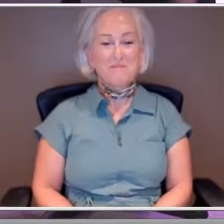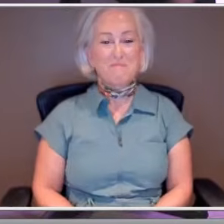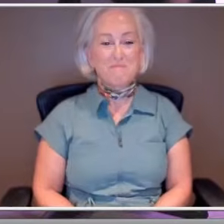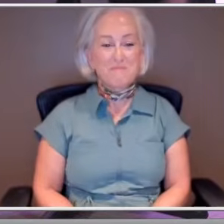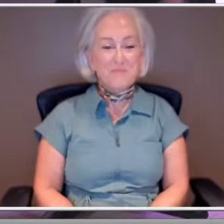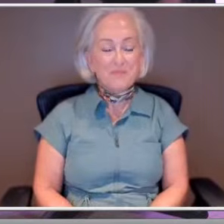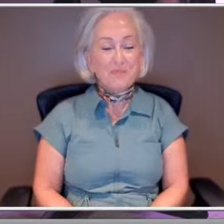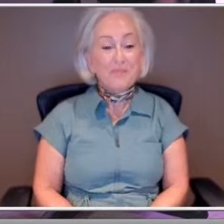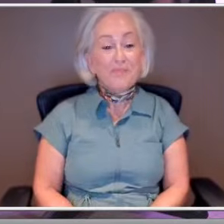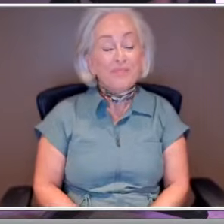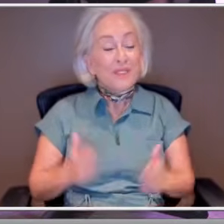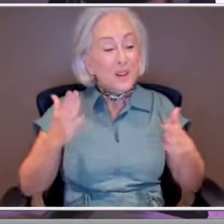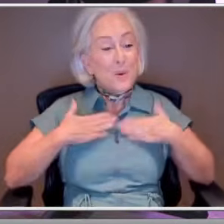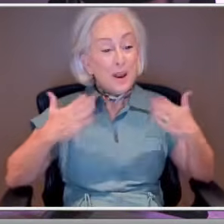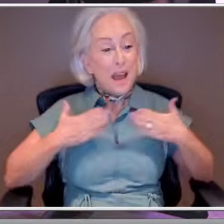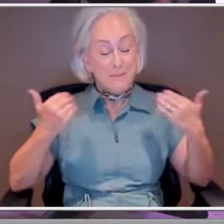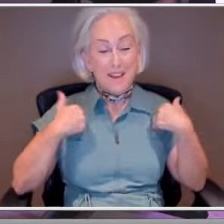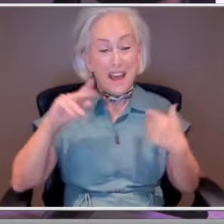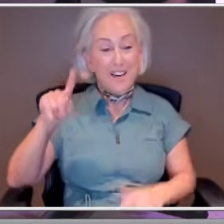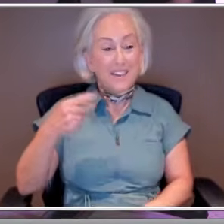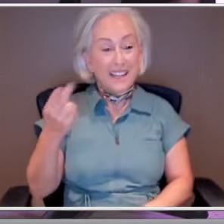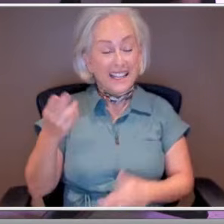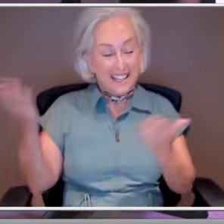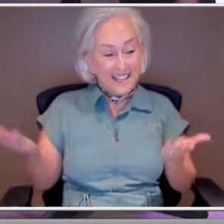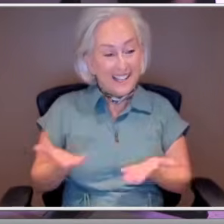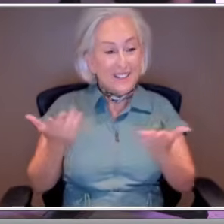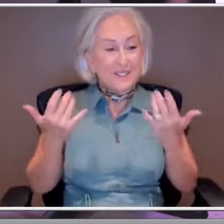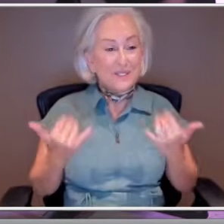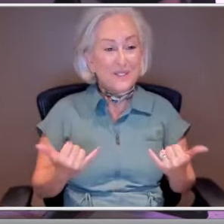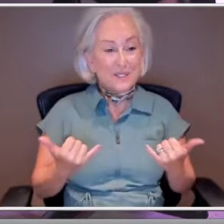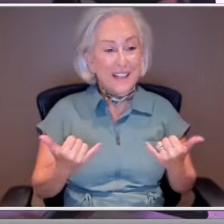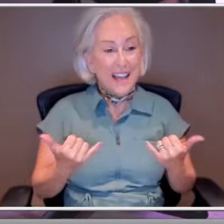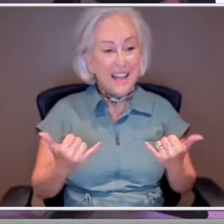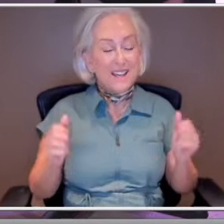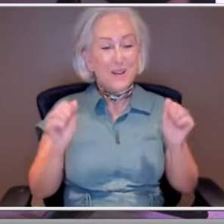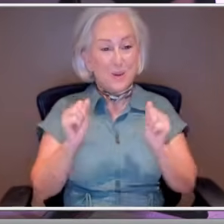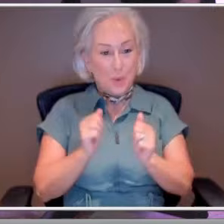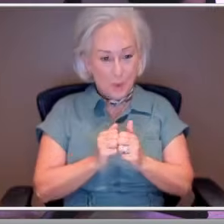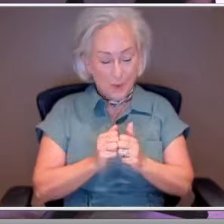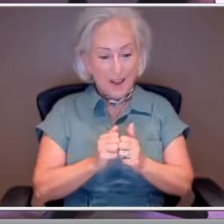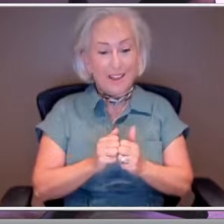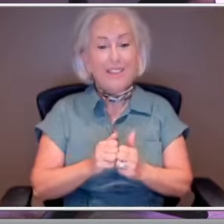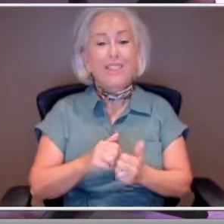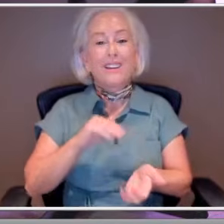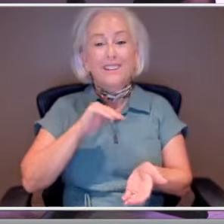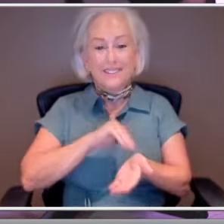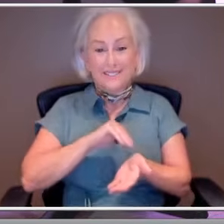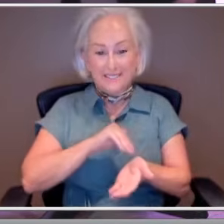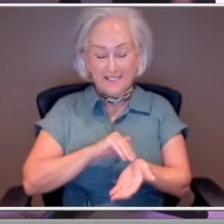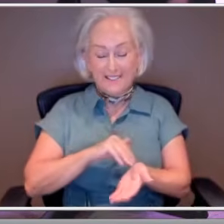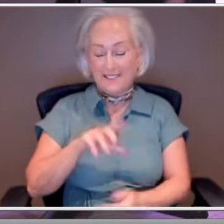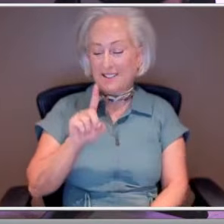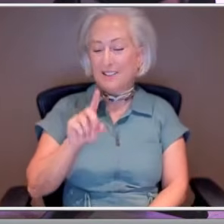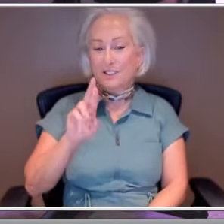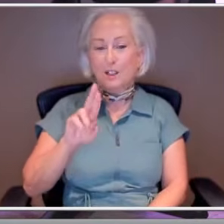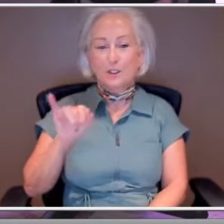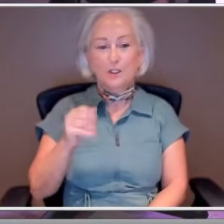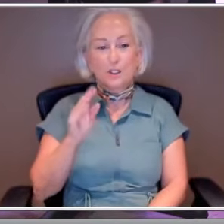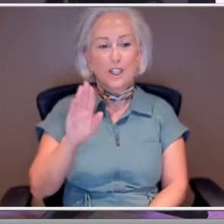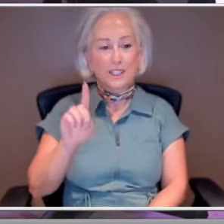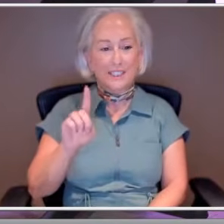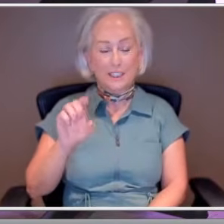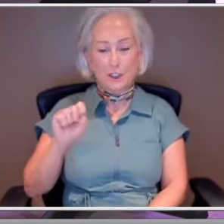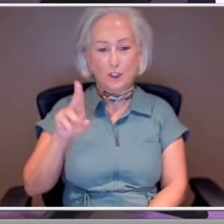We are so happy to have Keith with us now on the set, along with his interventional cardiologist. We have Dr. J.D. Surface, and we